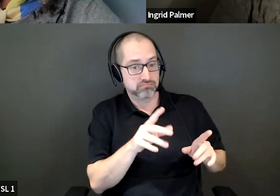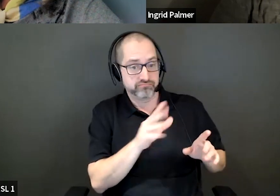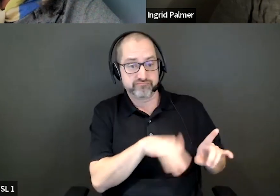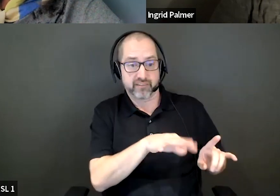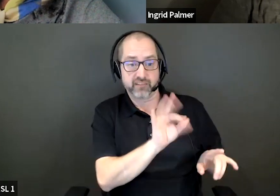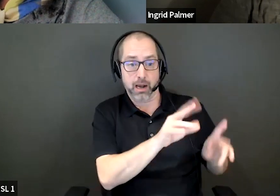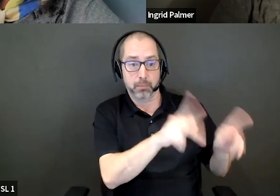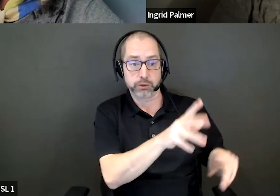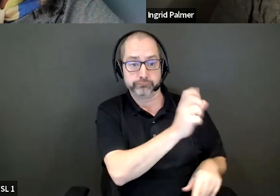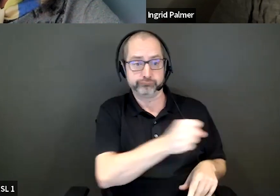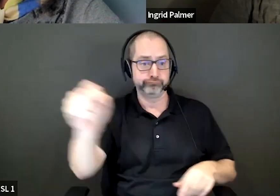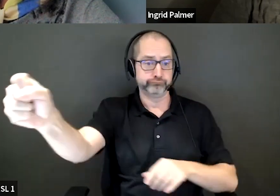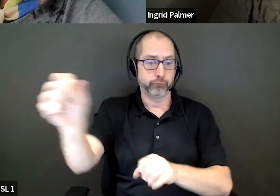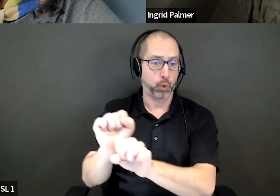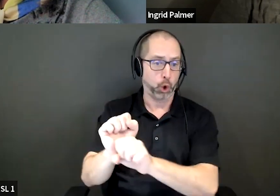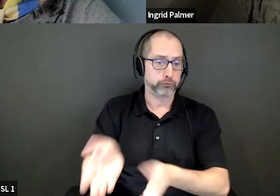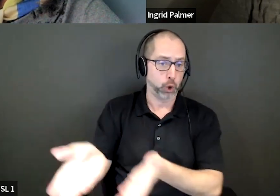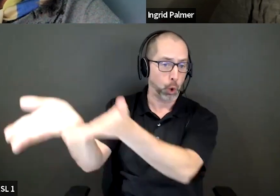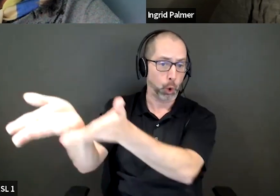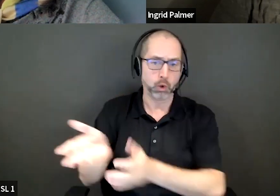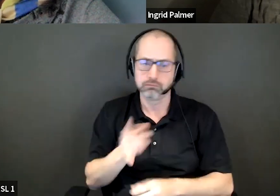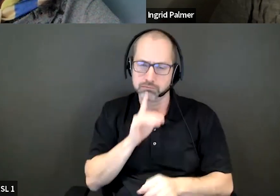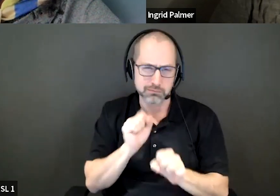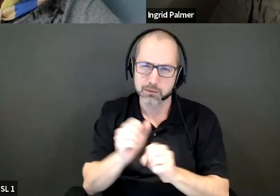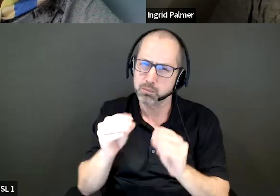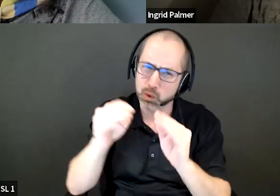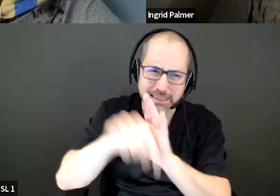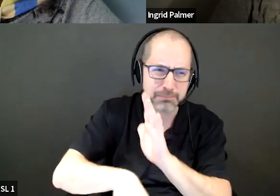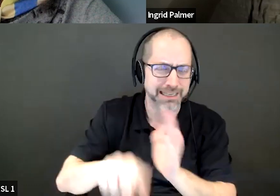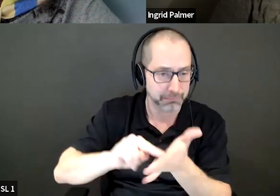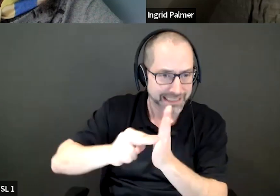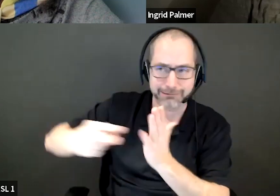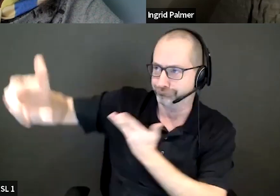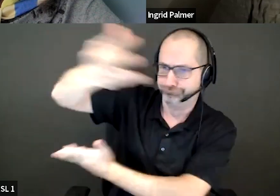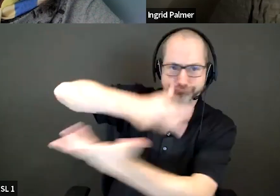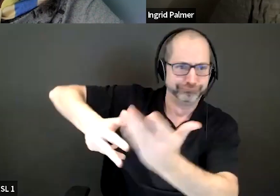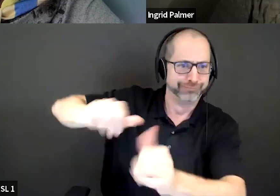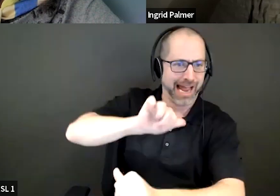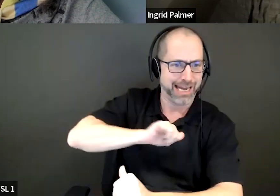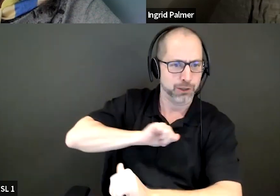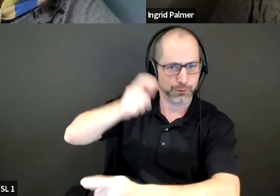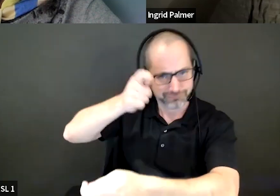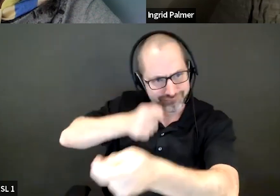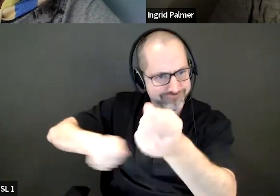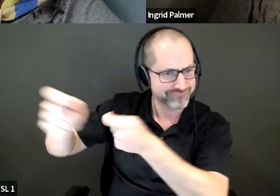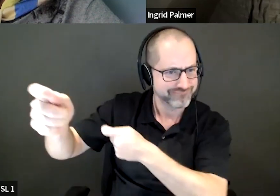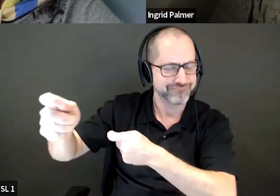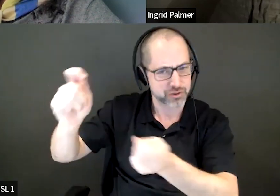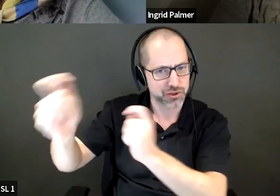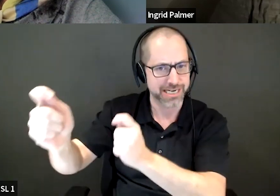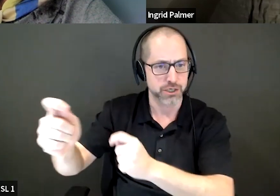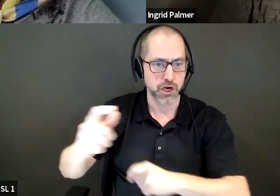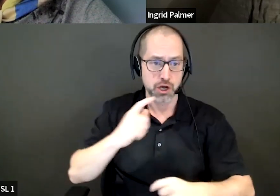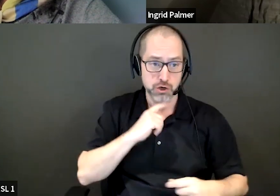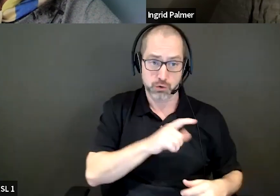that. And it's really about shifting society attitudes. Belonging in the workplace, I think it's